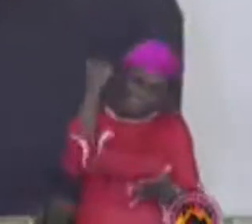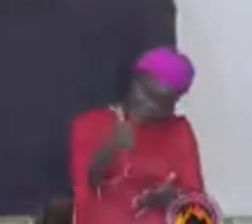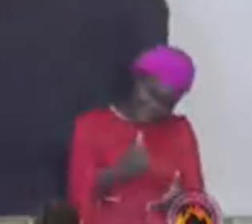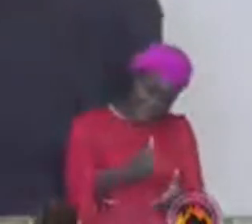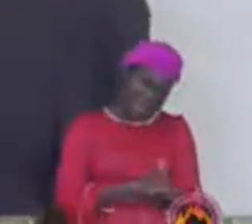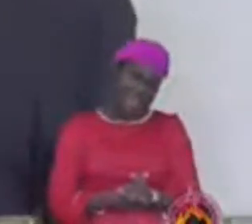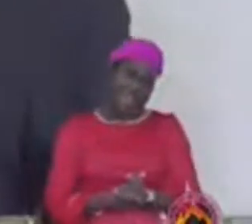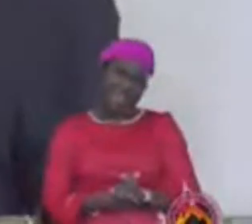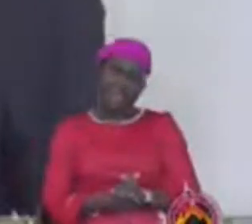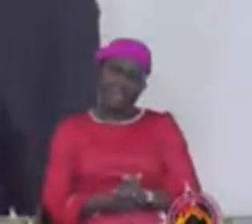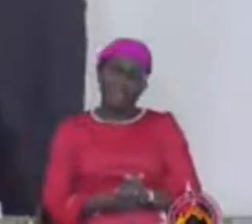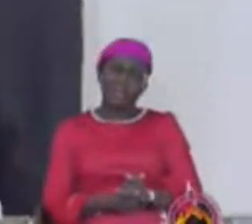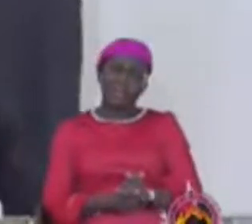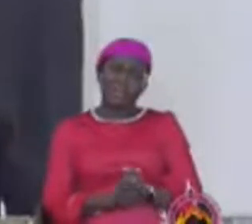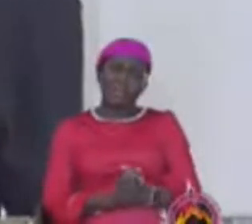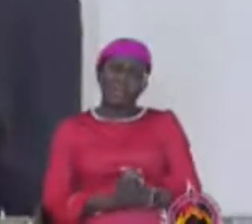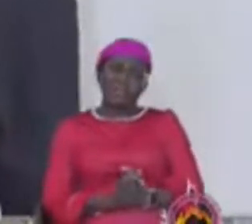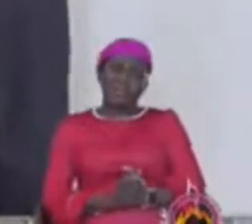Jesus.